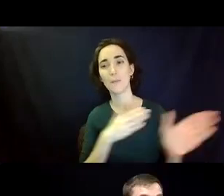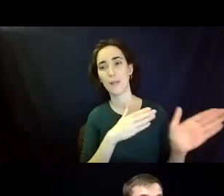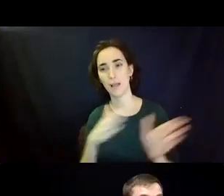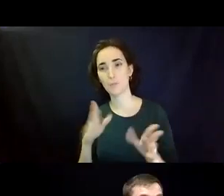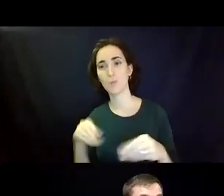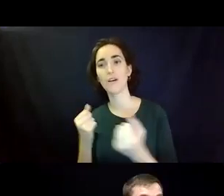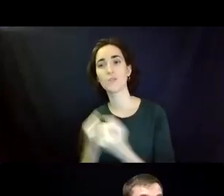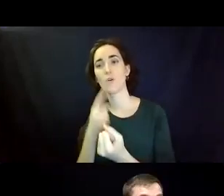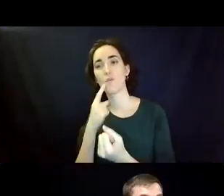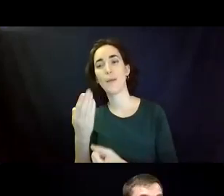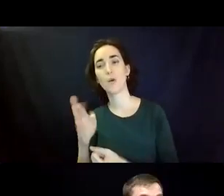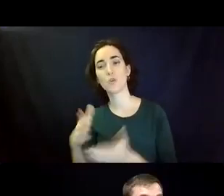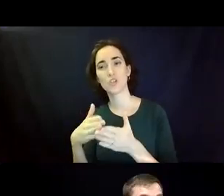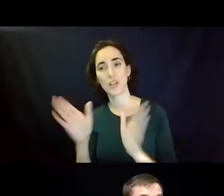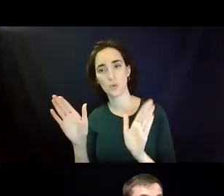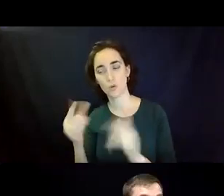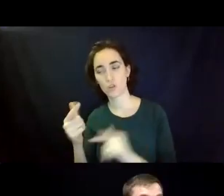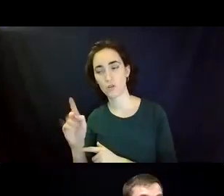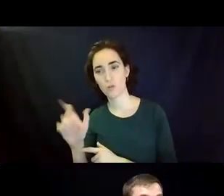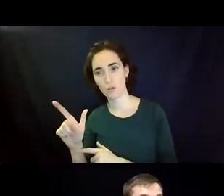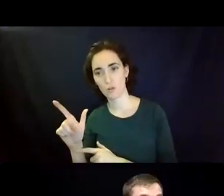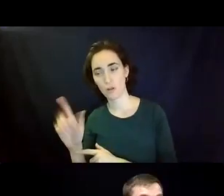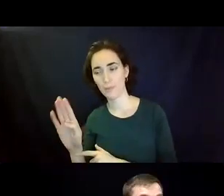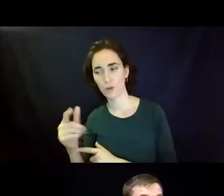Baton Rouge General in